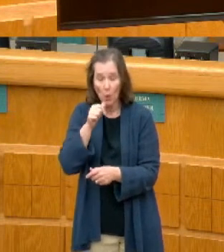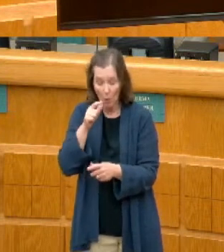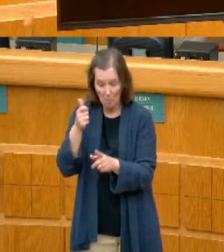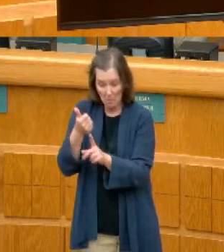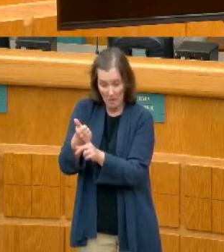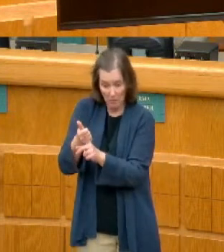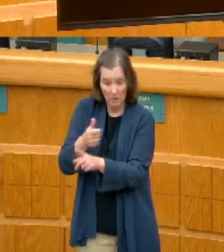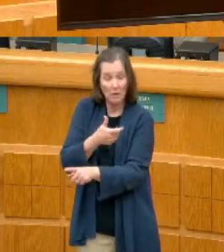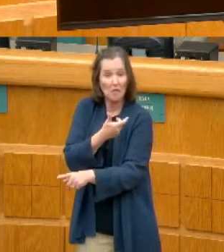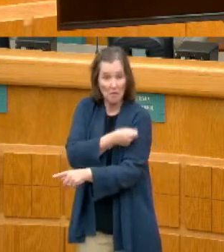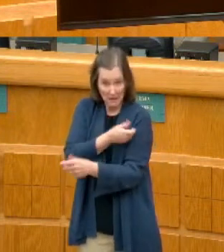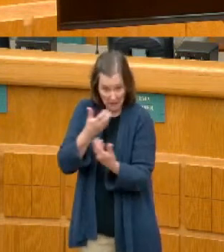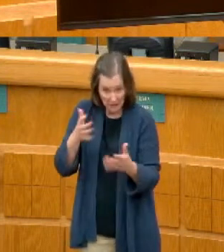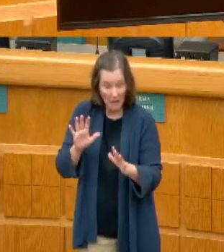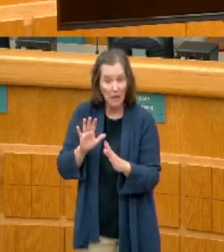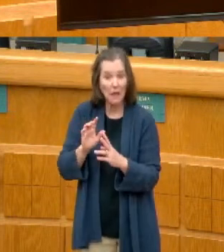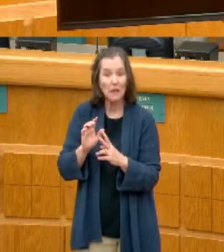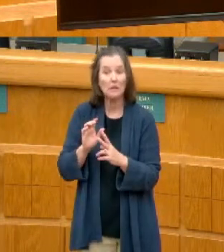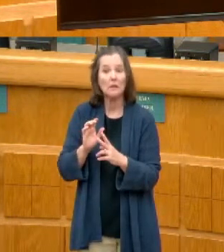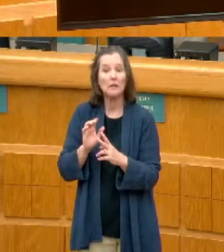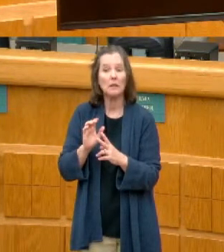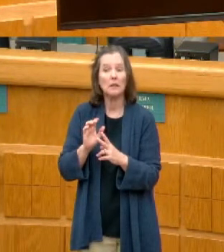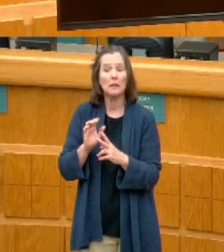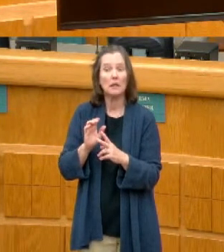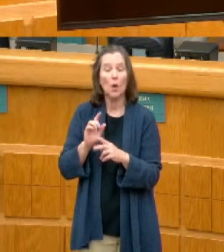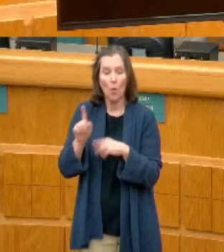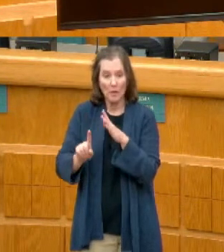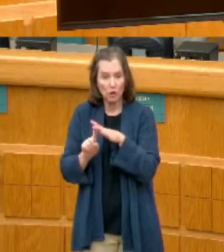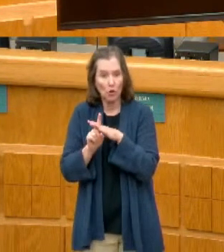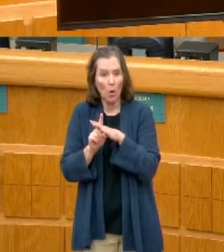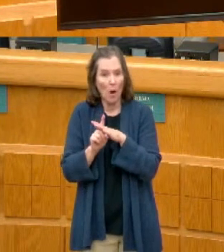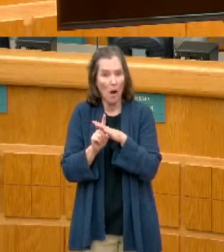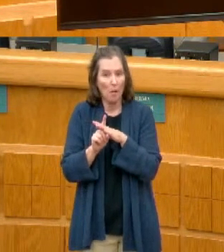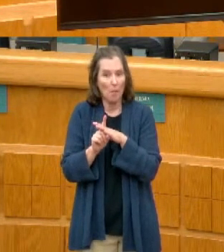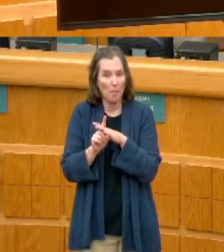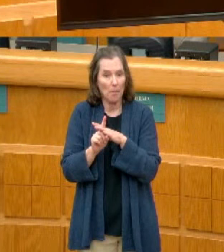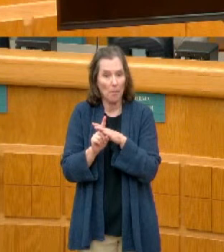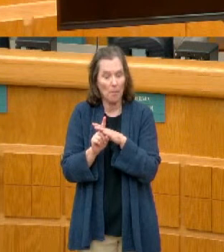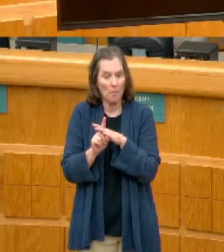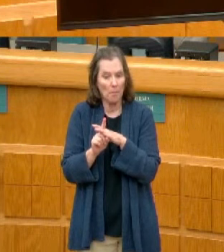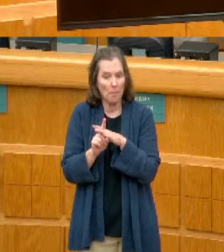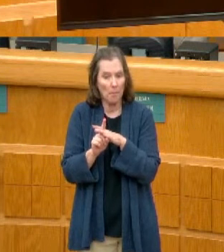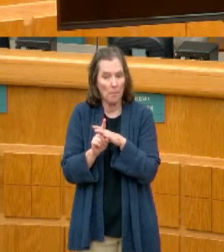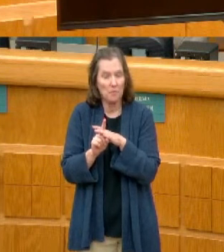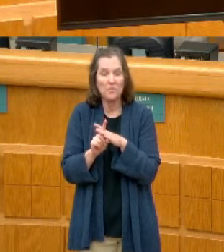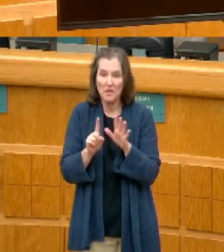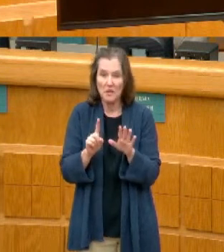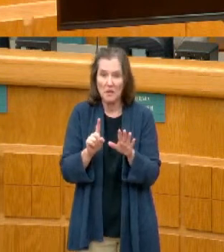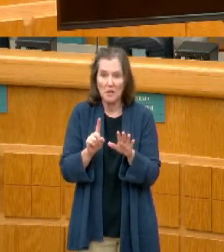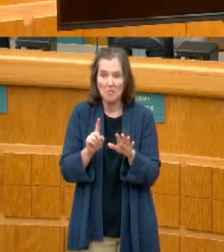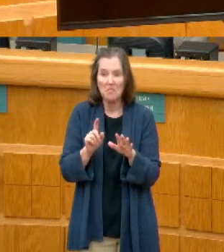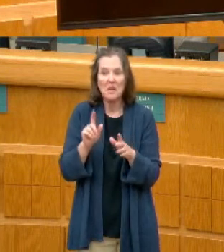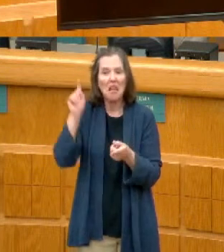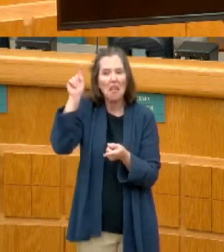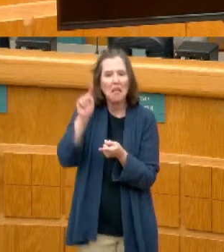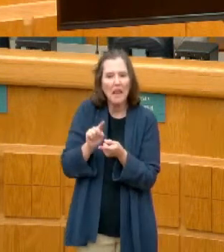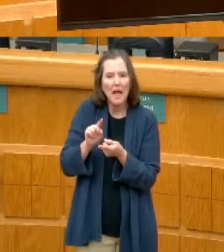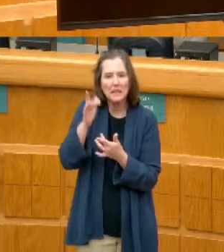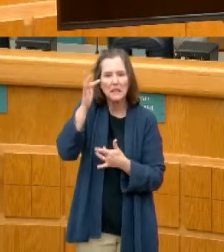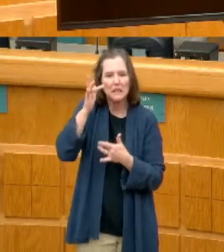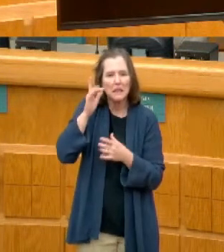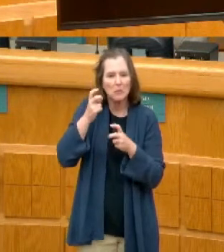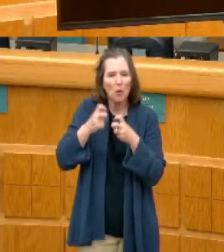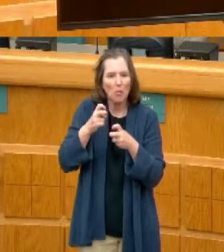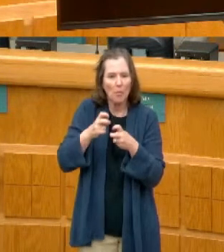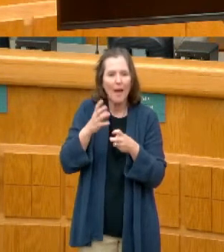they do, they're coming in, and yes, as Annette said, the good news is they are having milder disease and they are